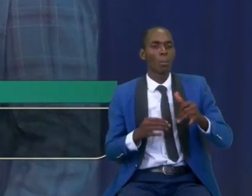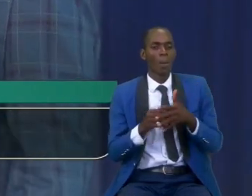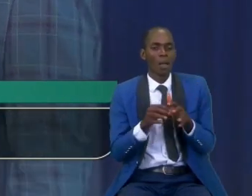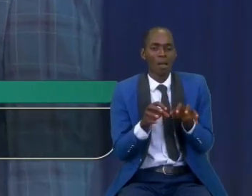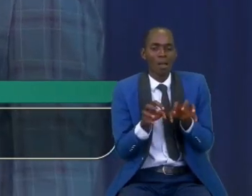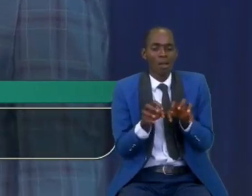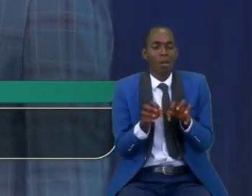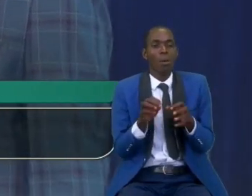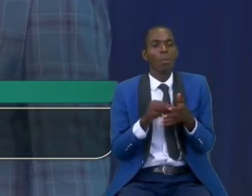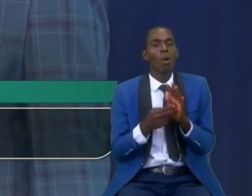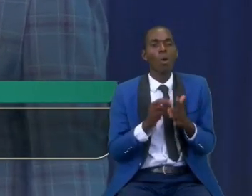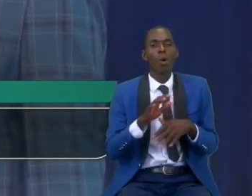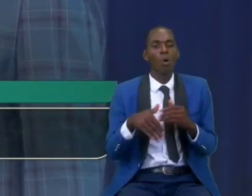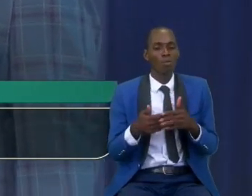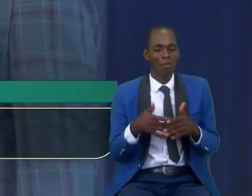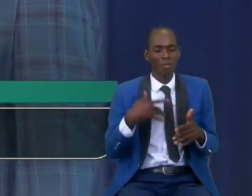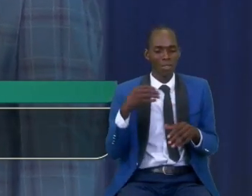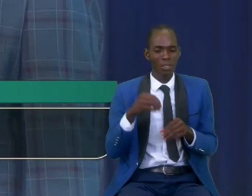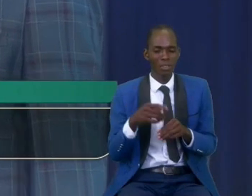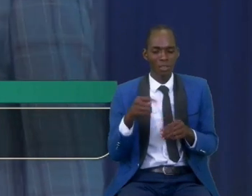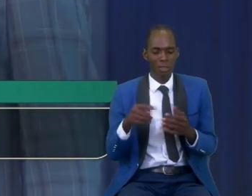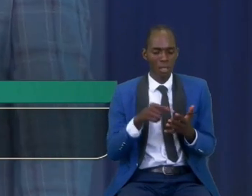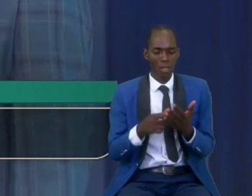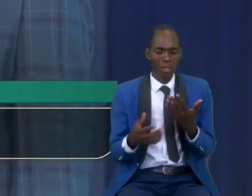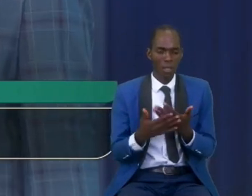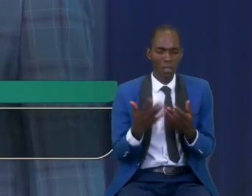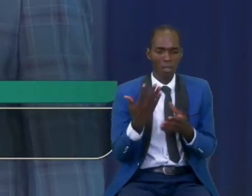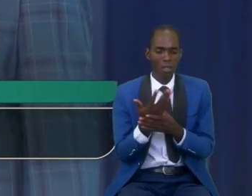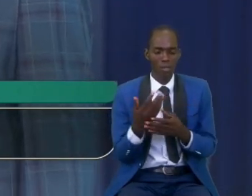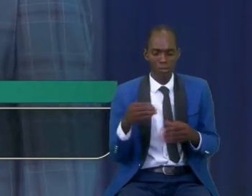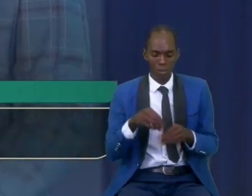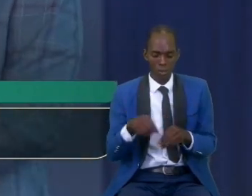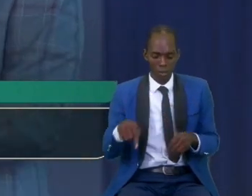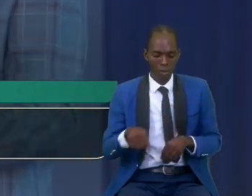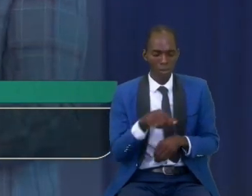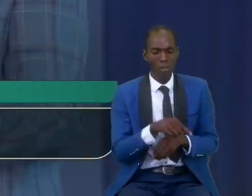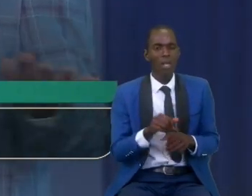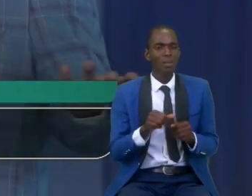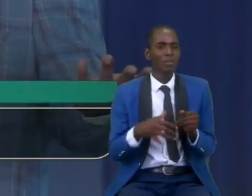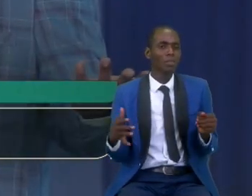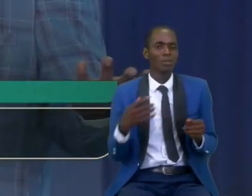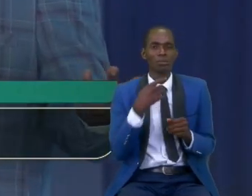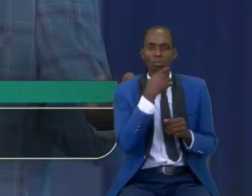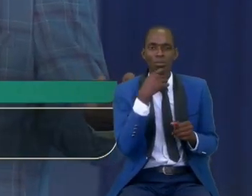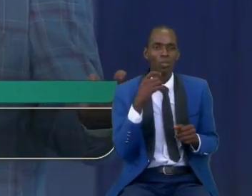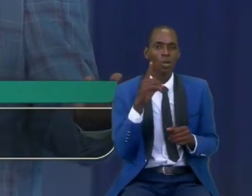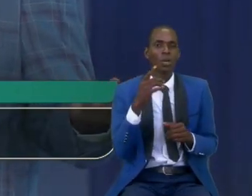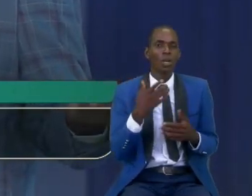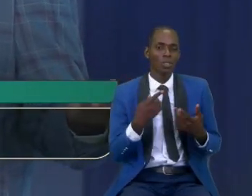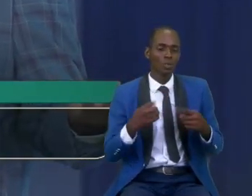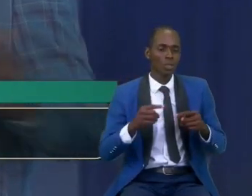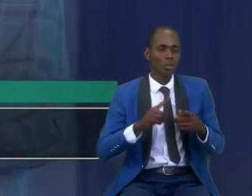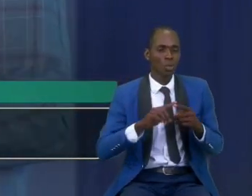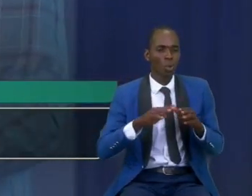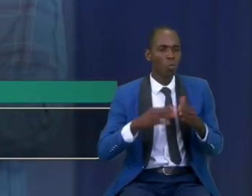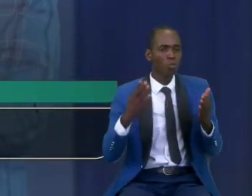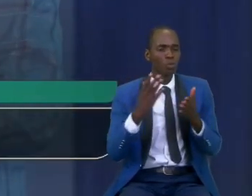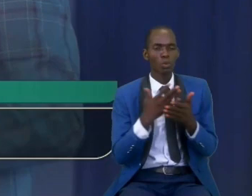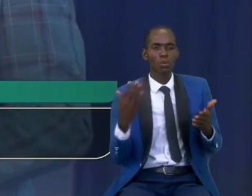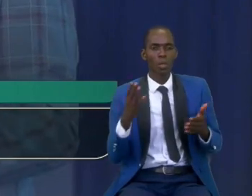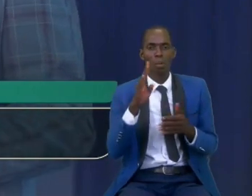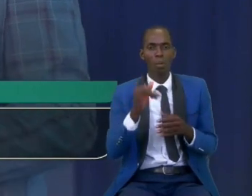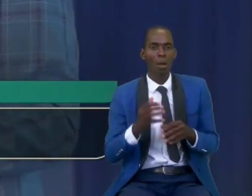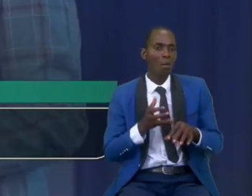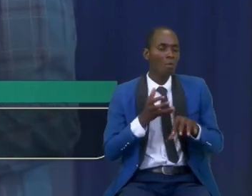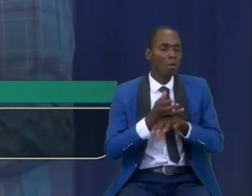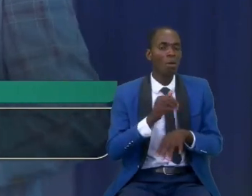And so they can try to open something by force, and they'll not feel the pain in their hand. And they do a